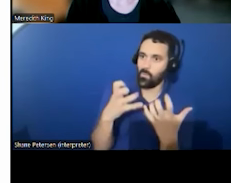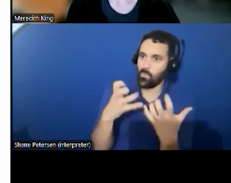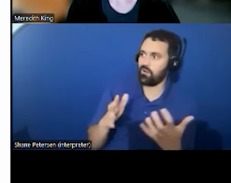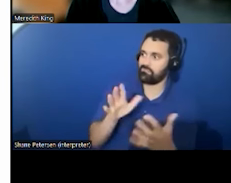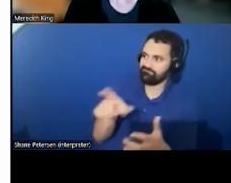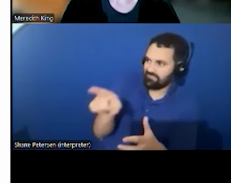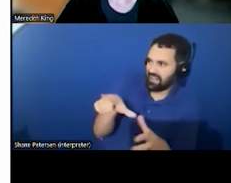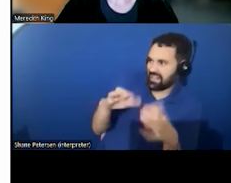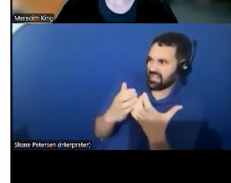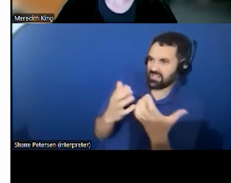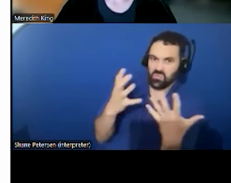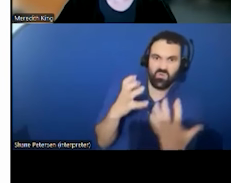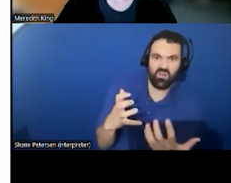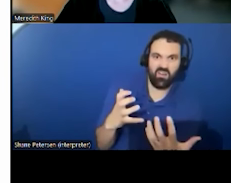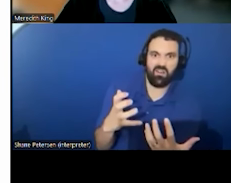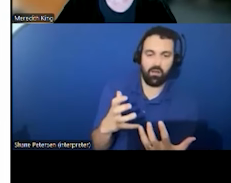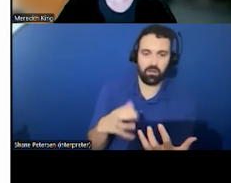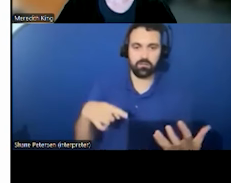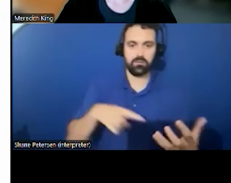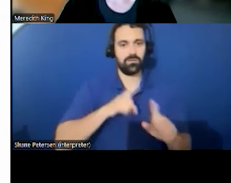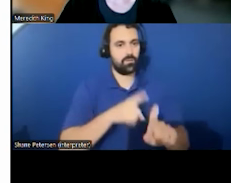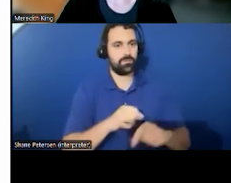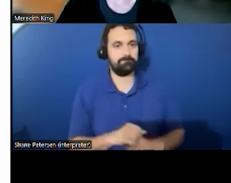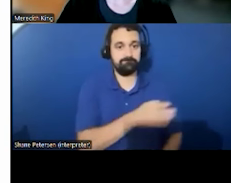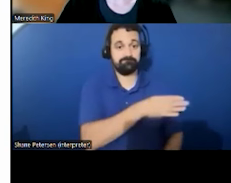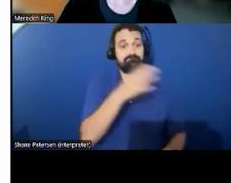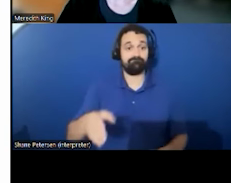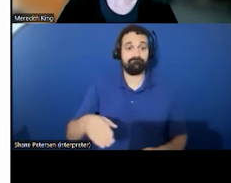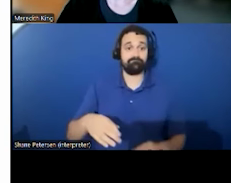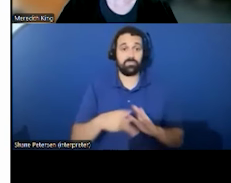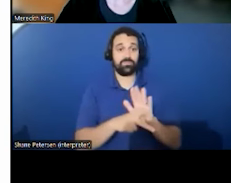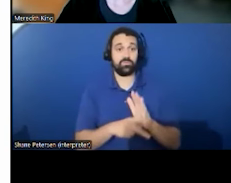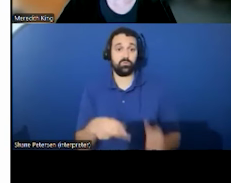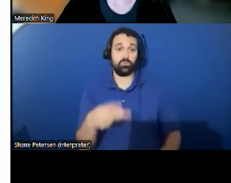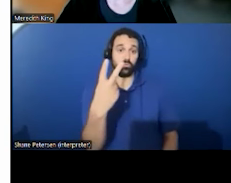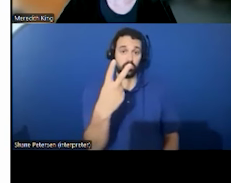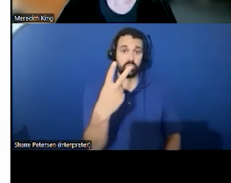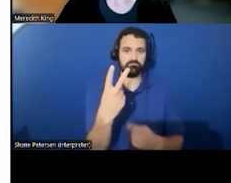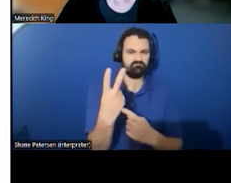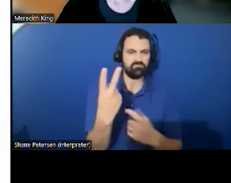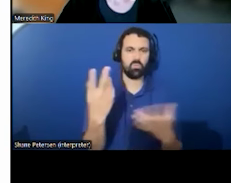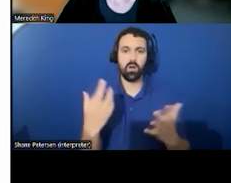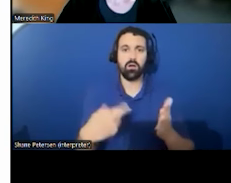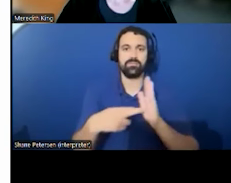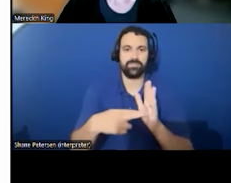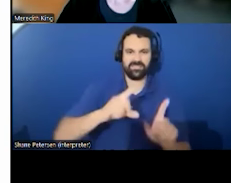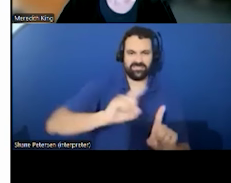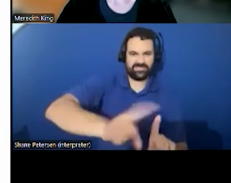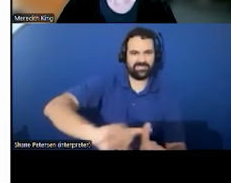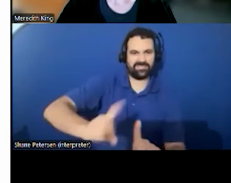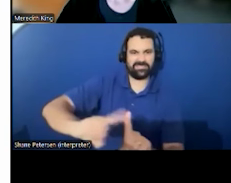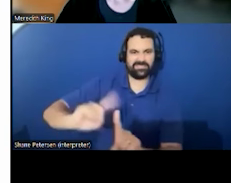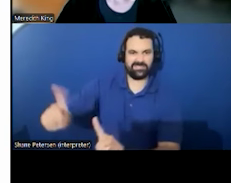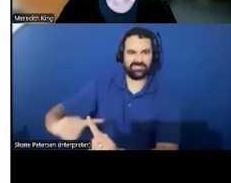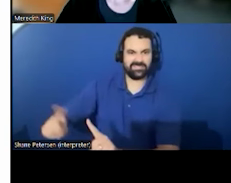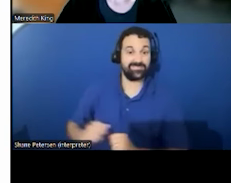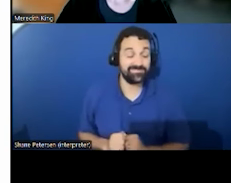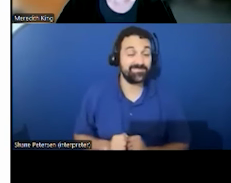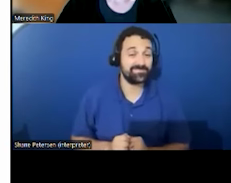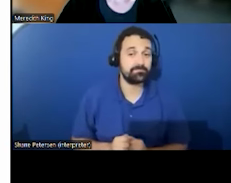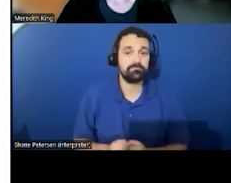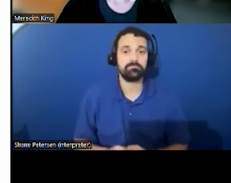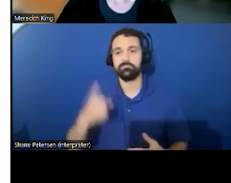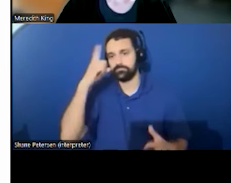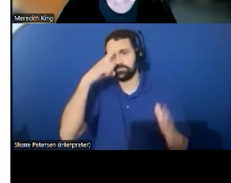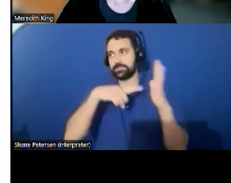coursework. Principle two is multiple means of representation. Representation asks, can